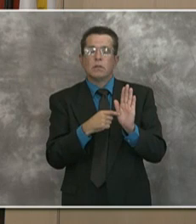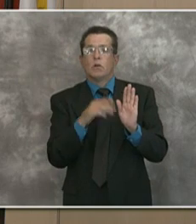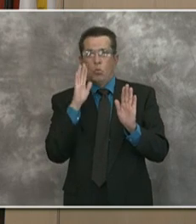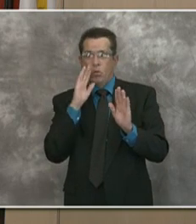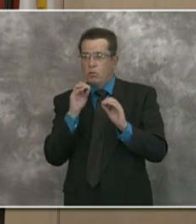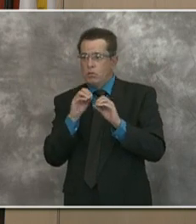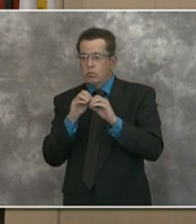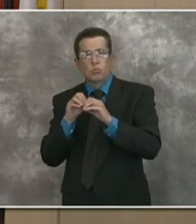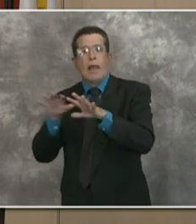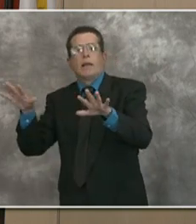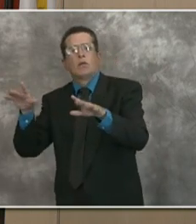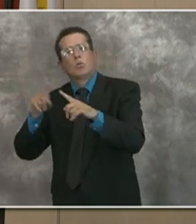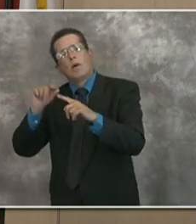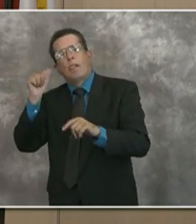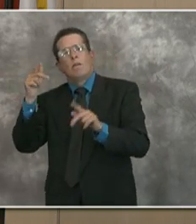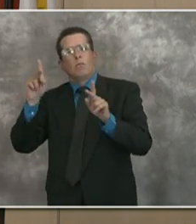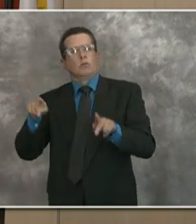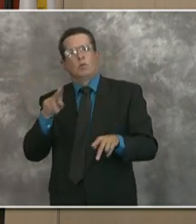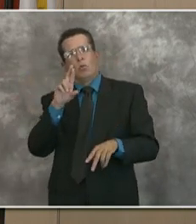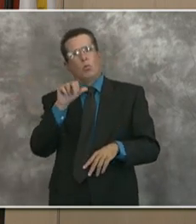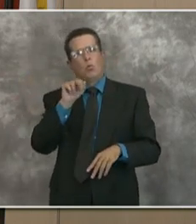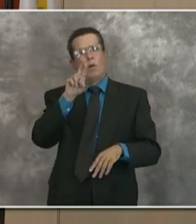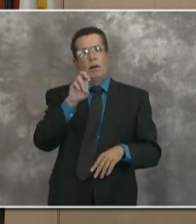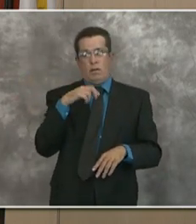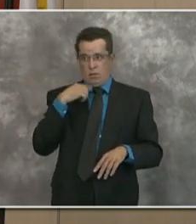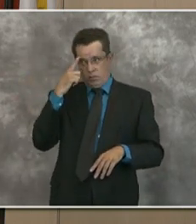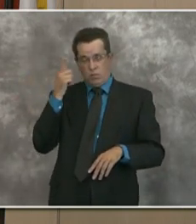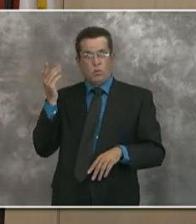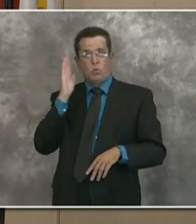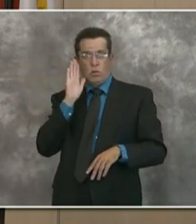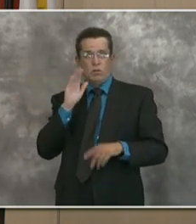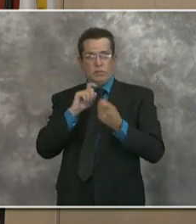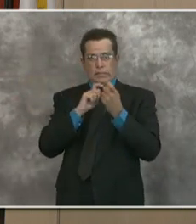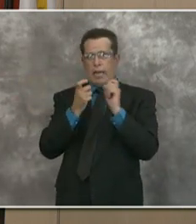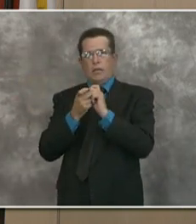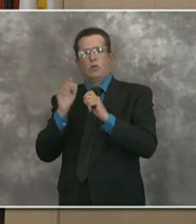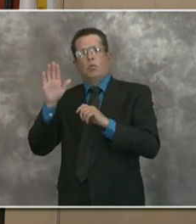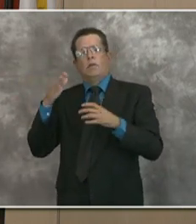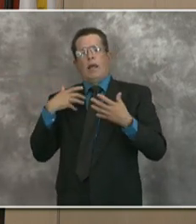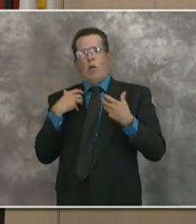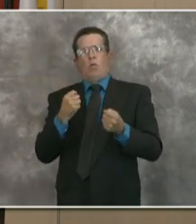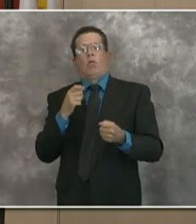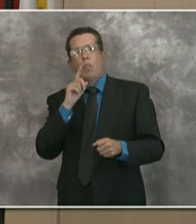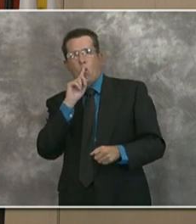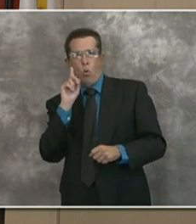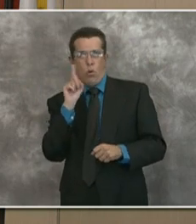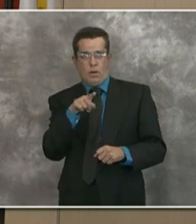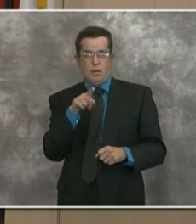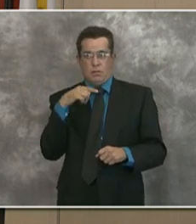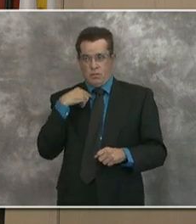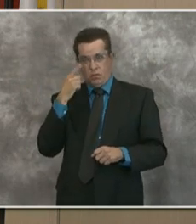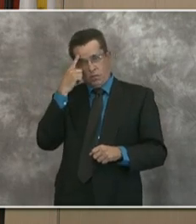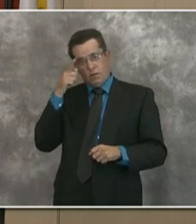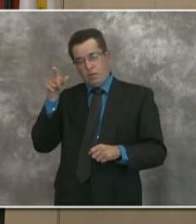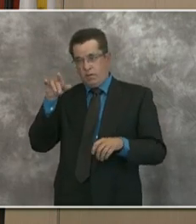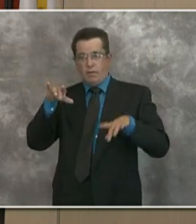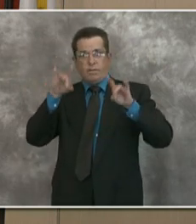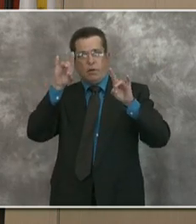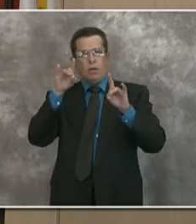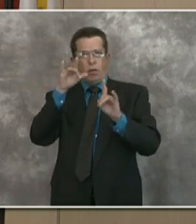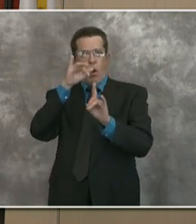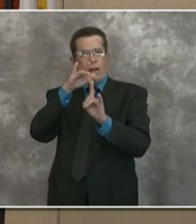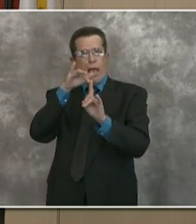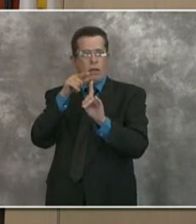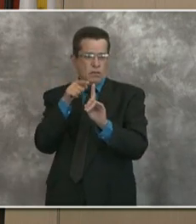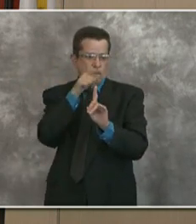using this information to make any changes to our public health orders, and has the county's contact tracing identified transmission back